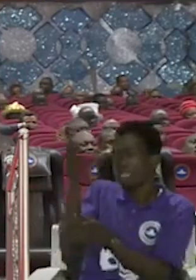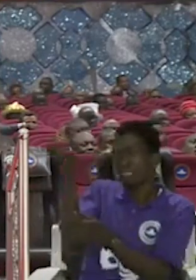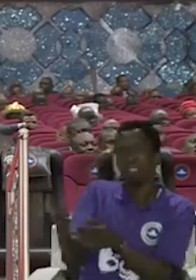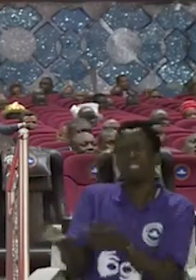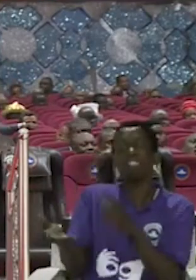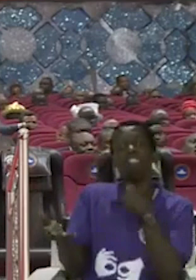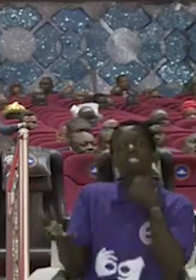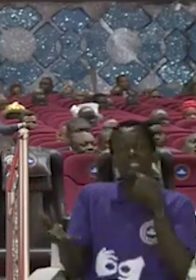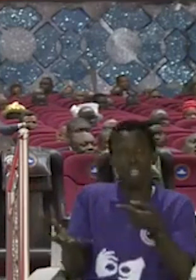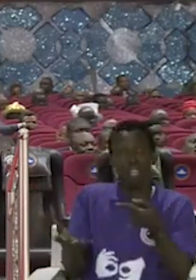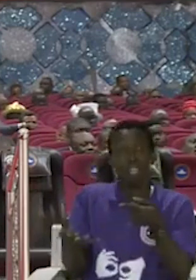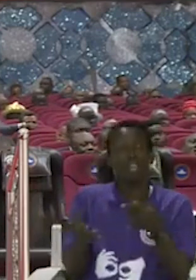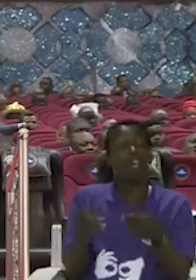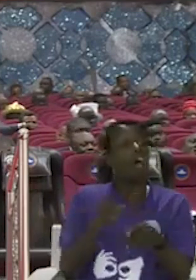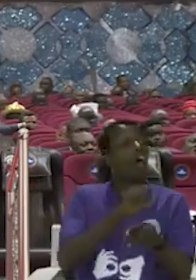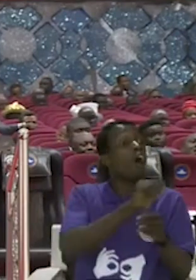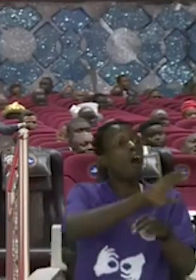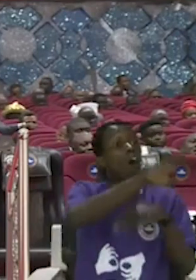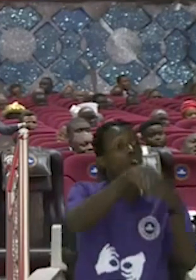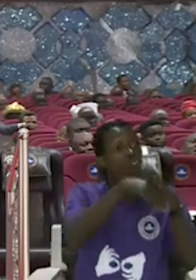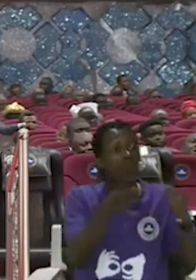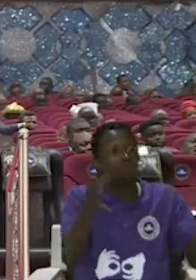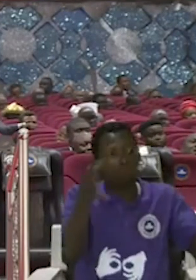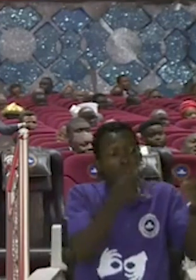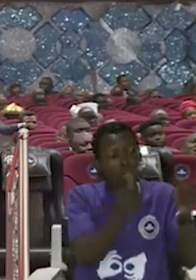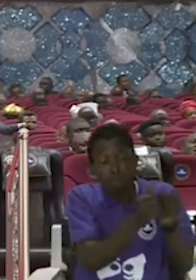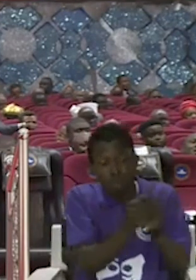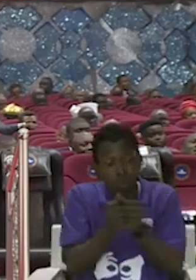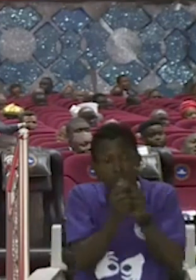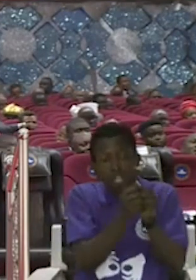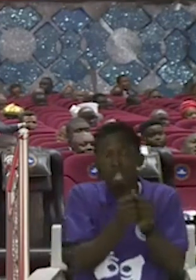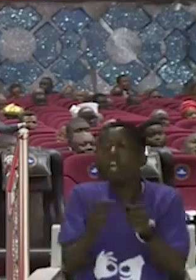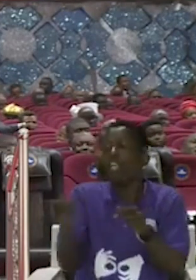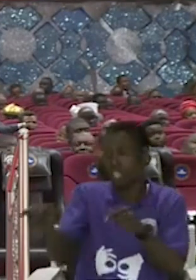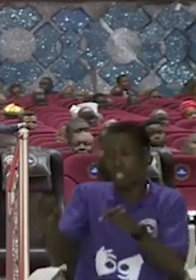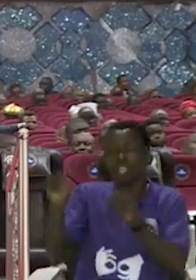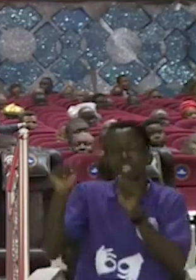That's what my wife and I alone will give.